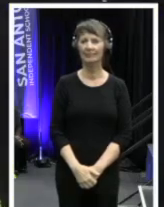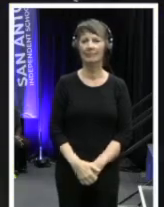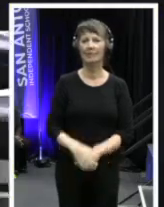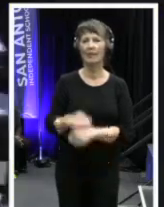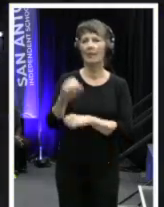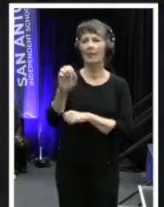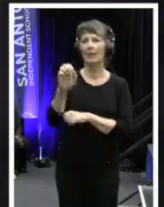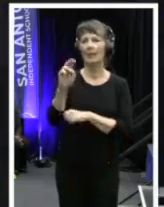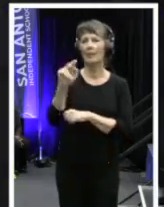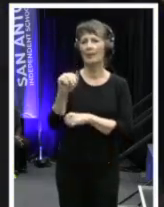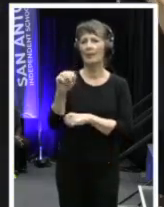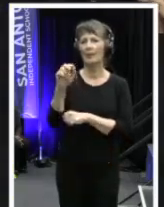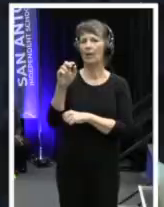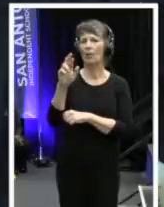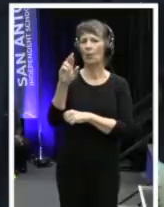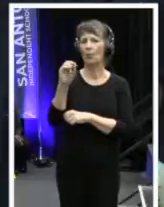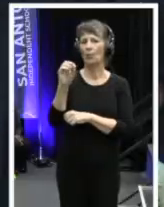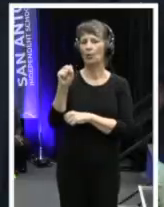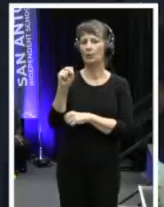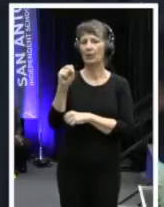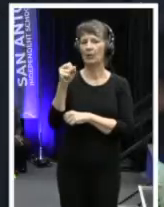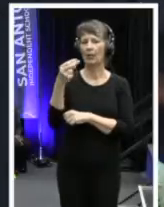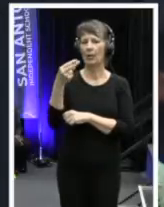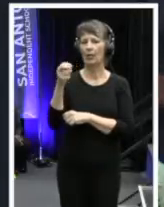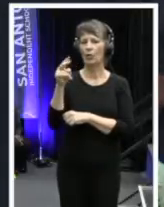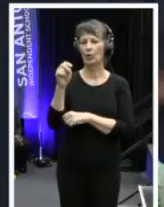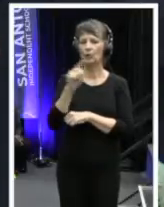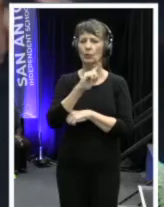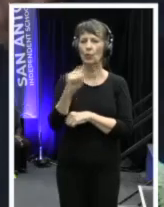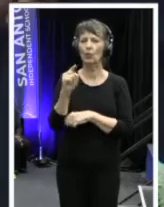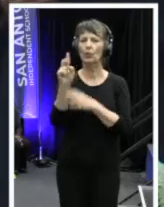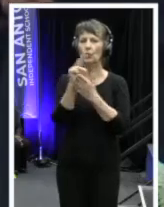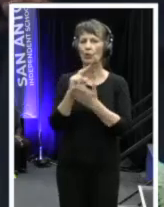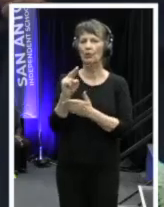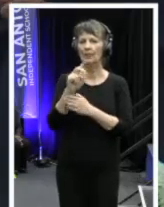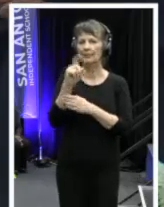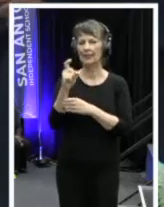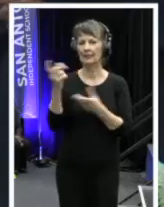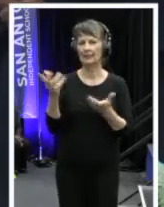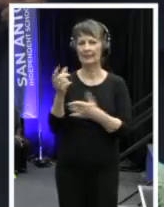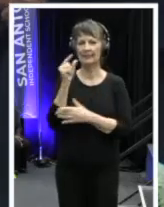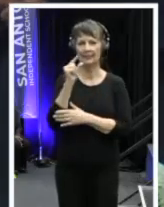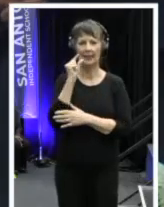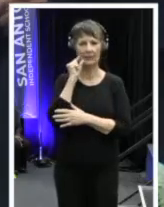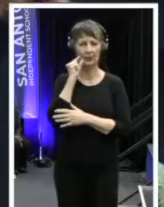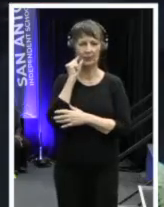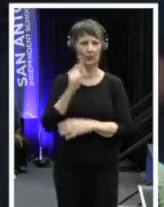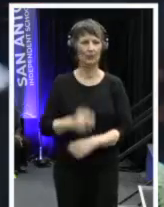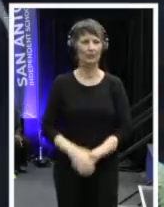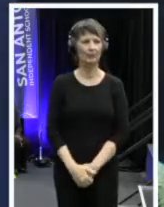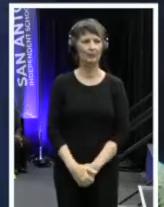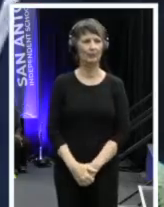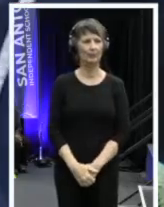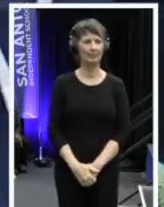Emily Rose Loera will be attending the University of Texas at San Antonio.